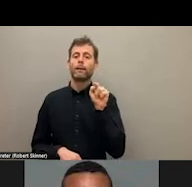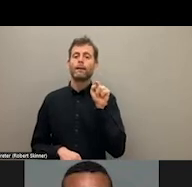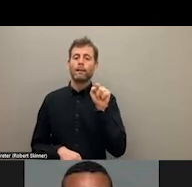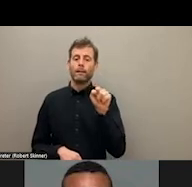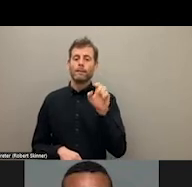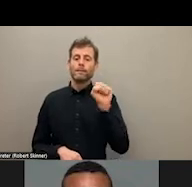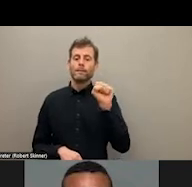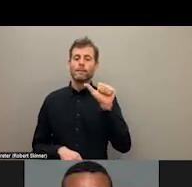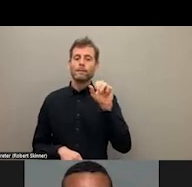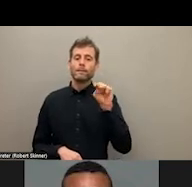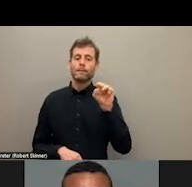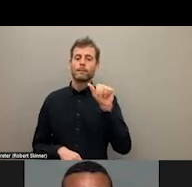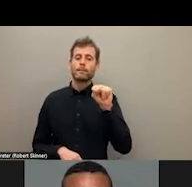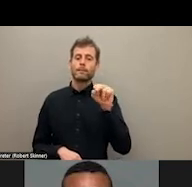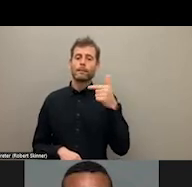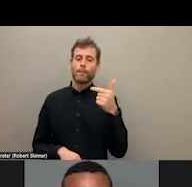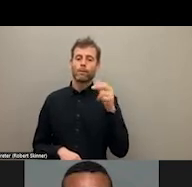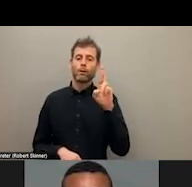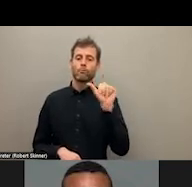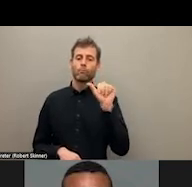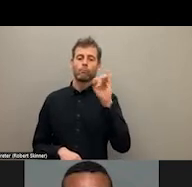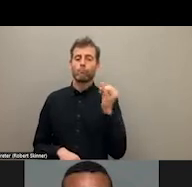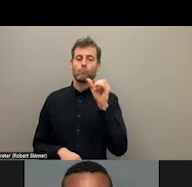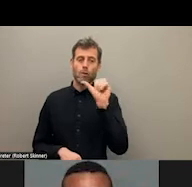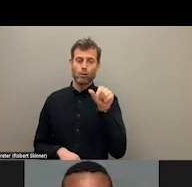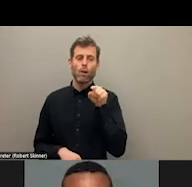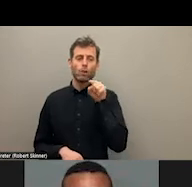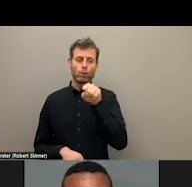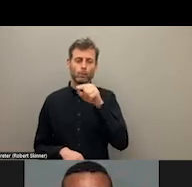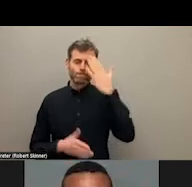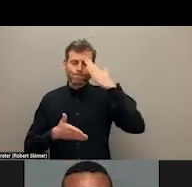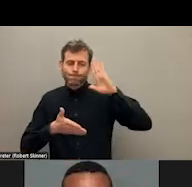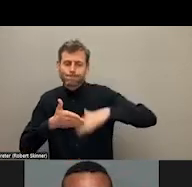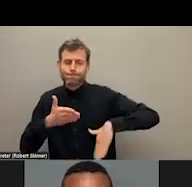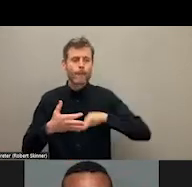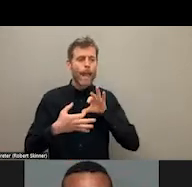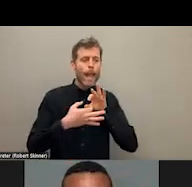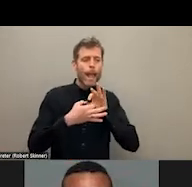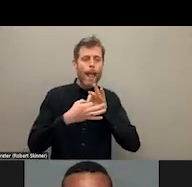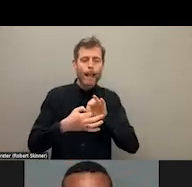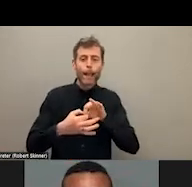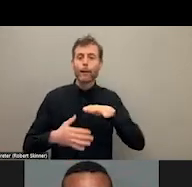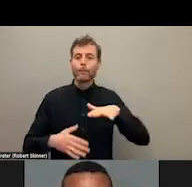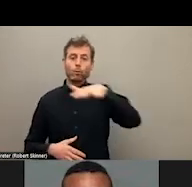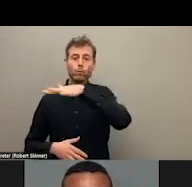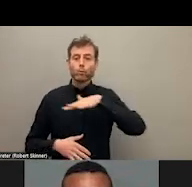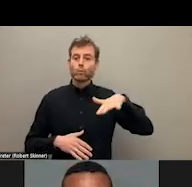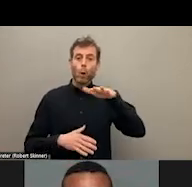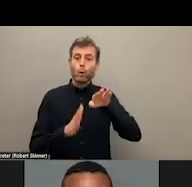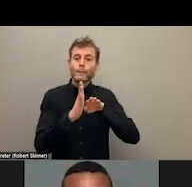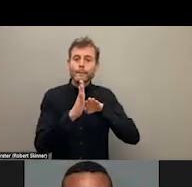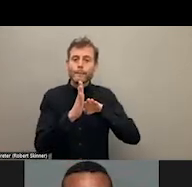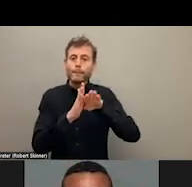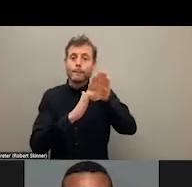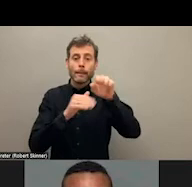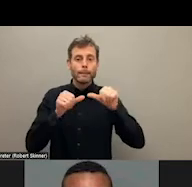social development specialist in the Social Sustainability and Inclusion Global Practice of the World Bank. And she supports implementation